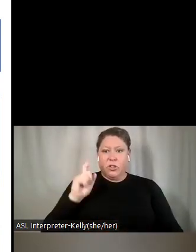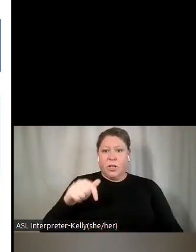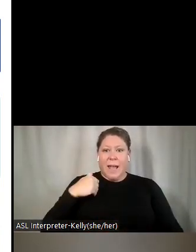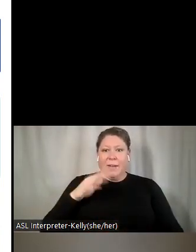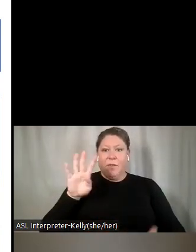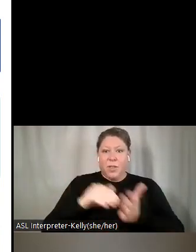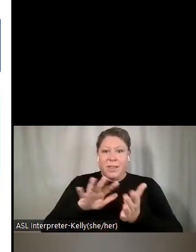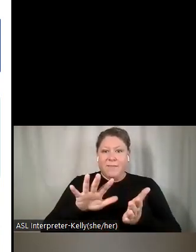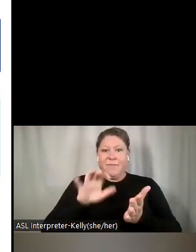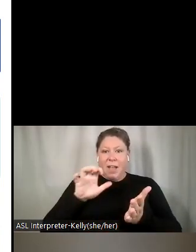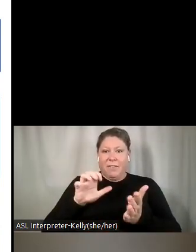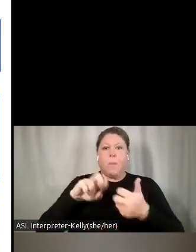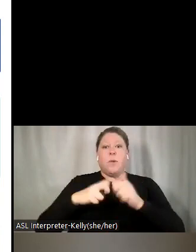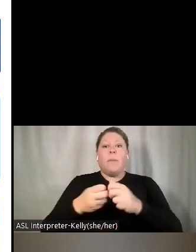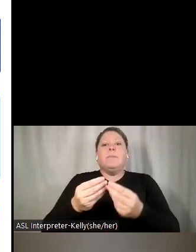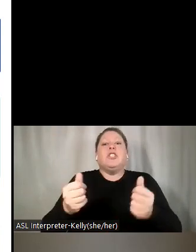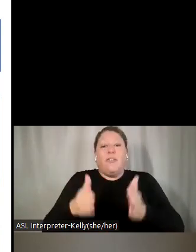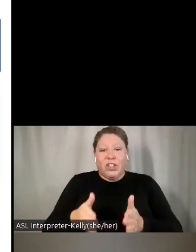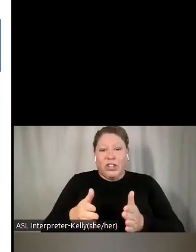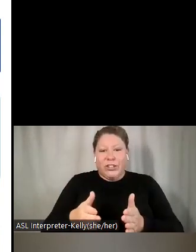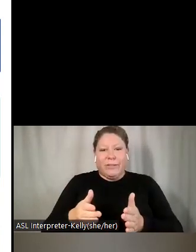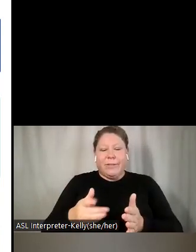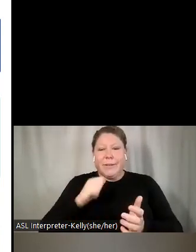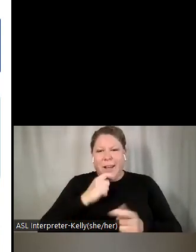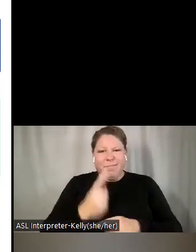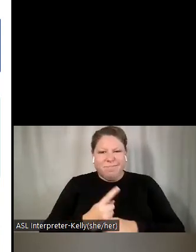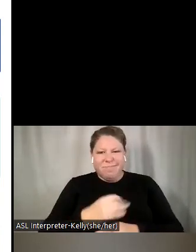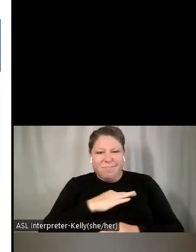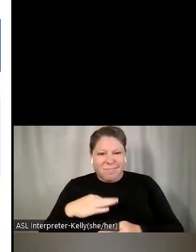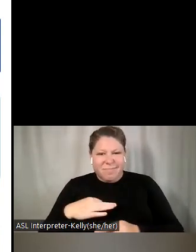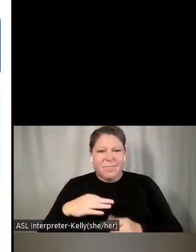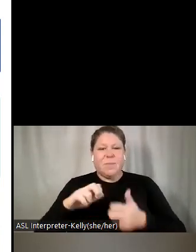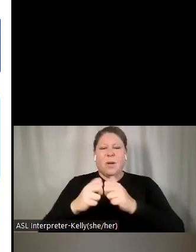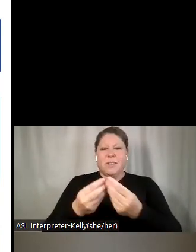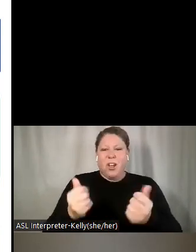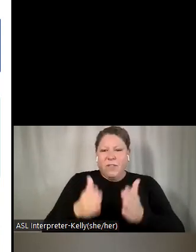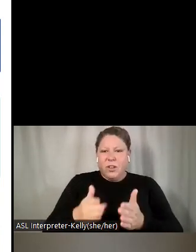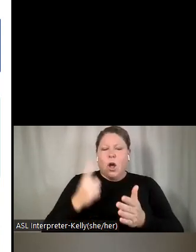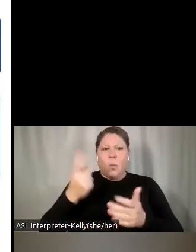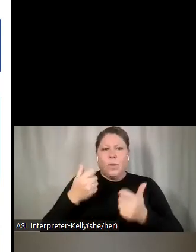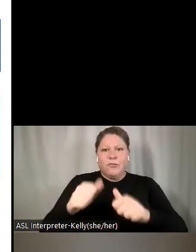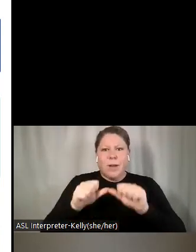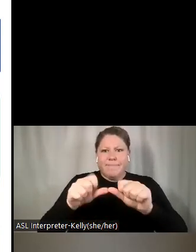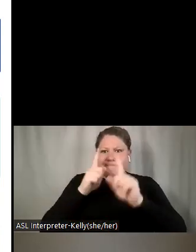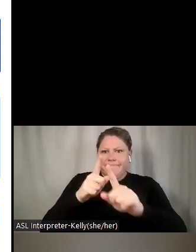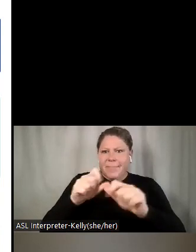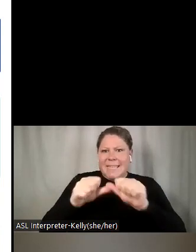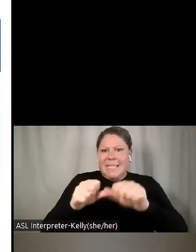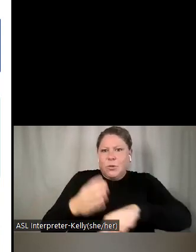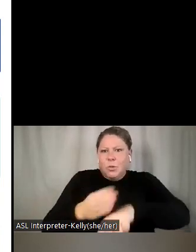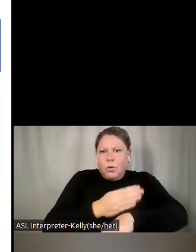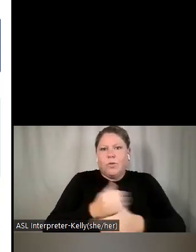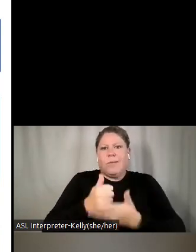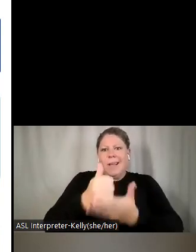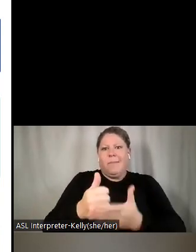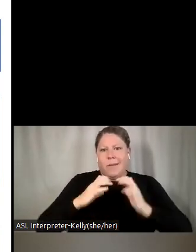4,500 problem solvers driving continuous improvement to improve the health and well-being of our customer, and our customer being the people